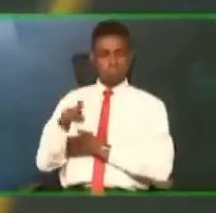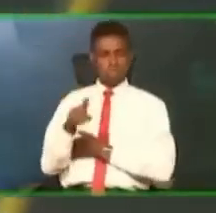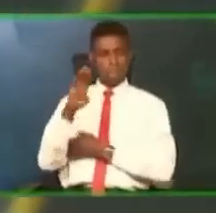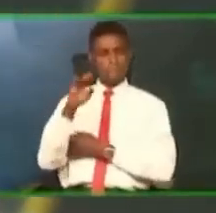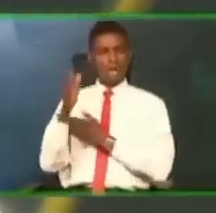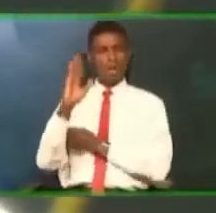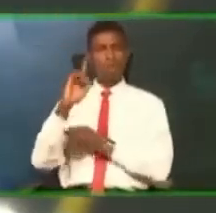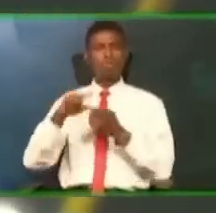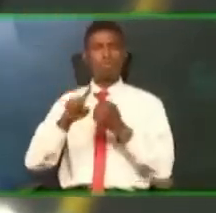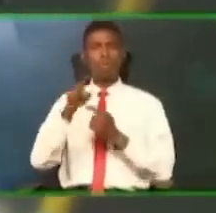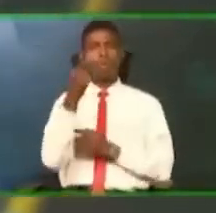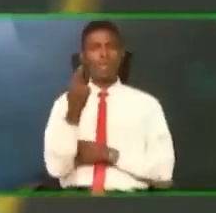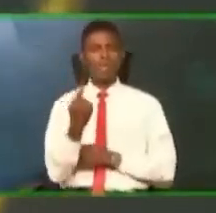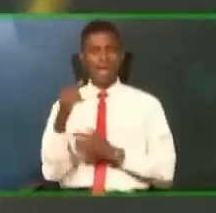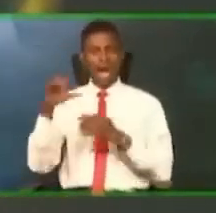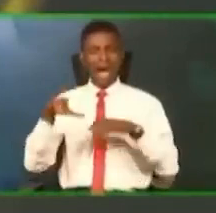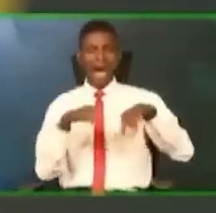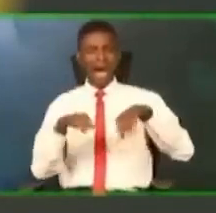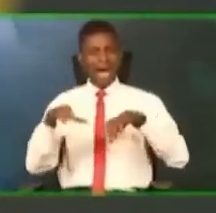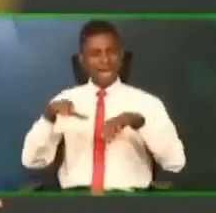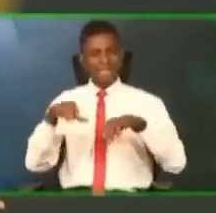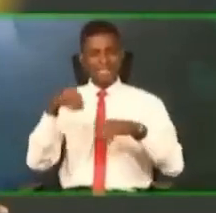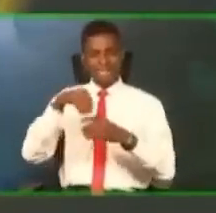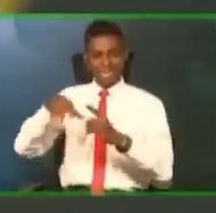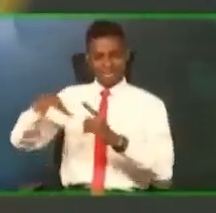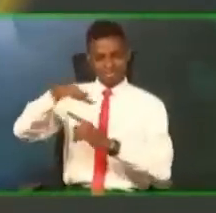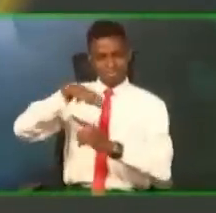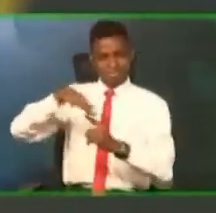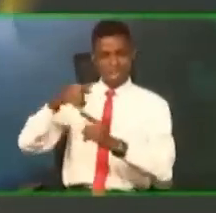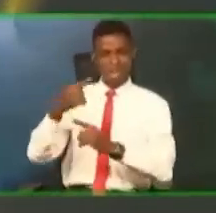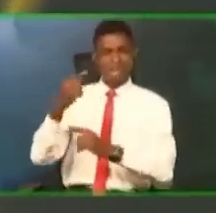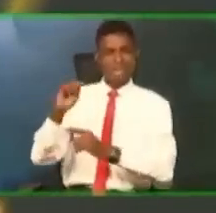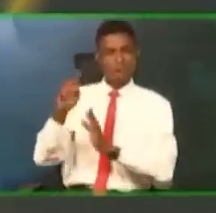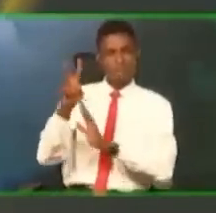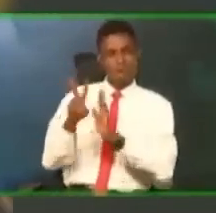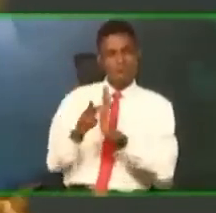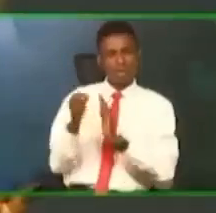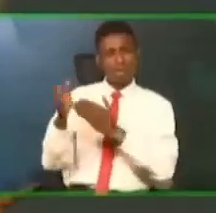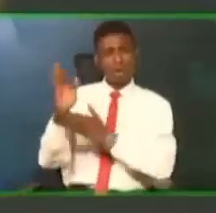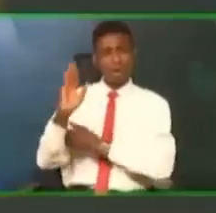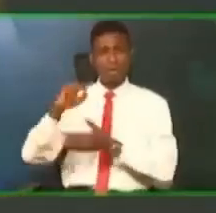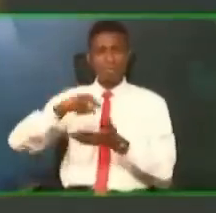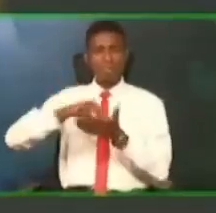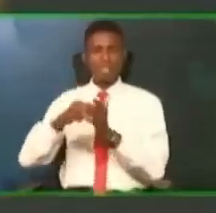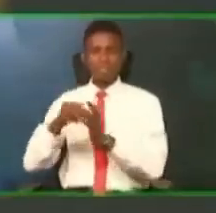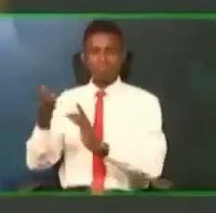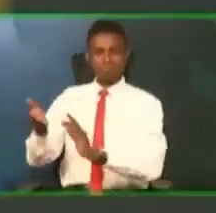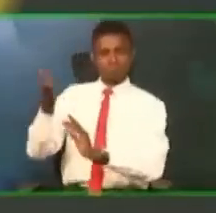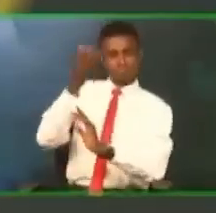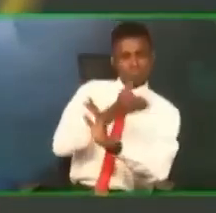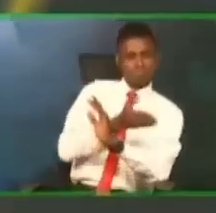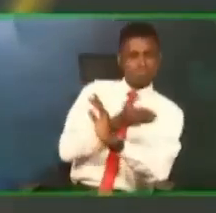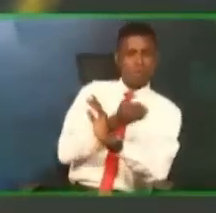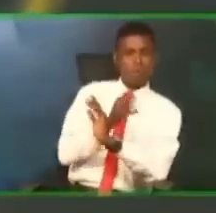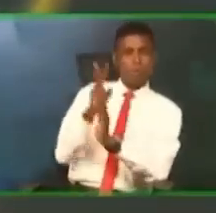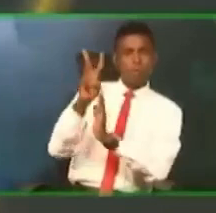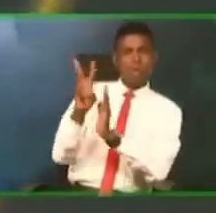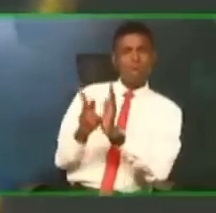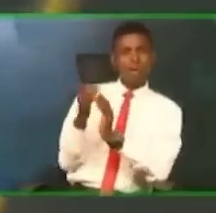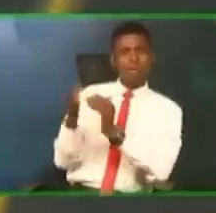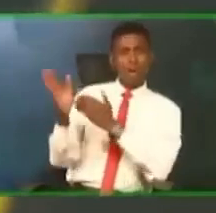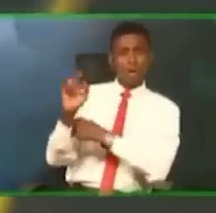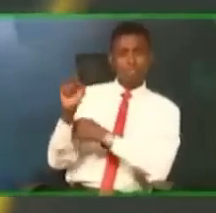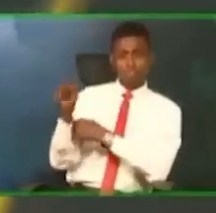the jurisdiction of his will and his intent. That means outside of the will and the power of God, the